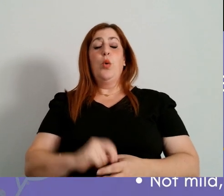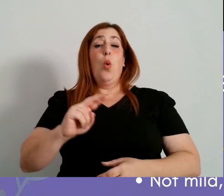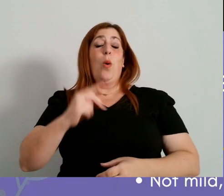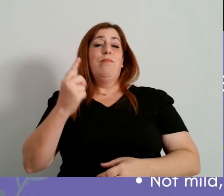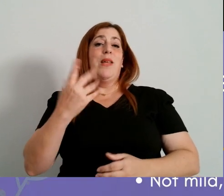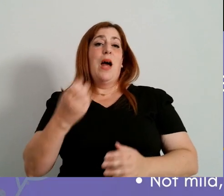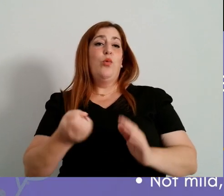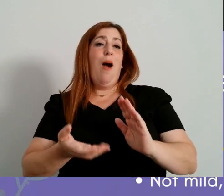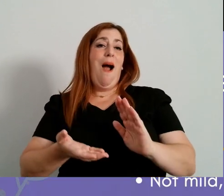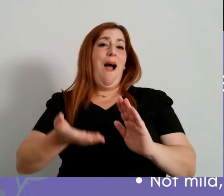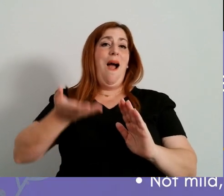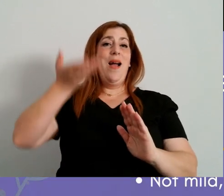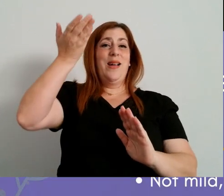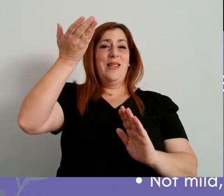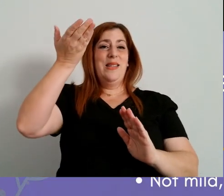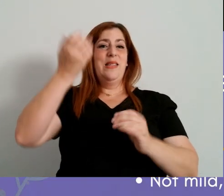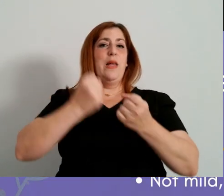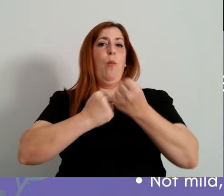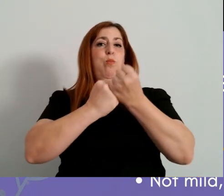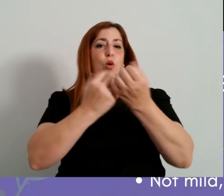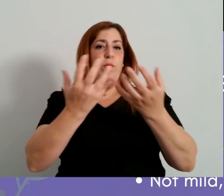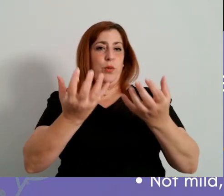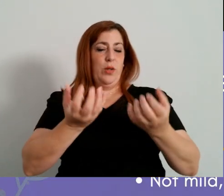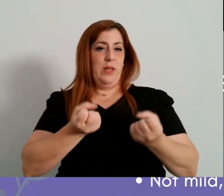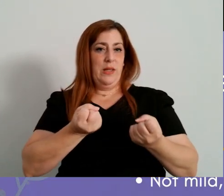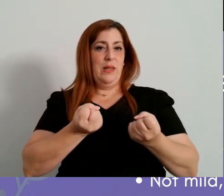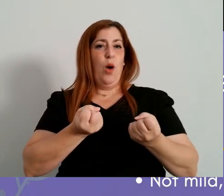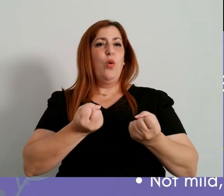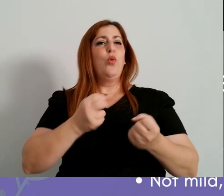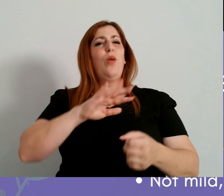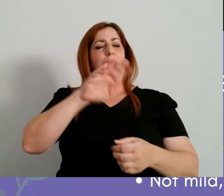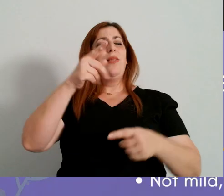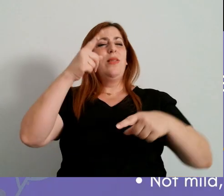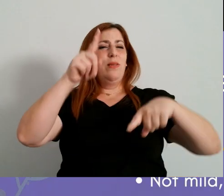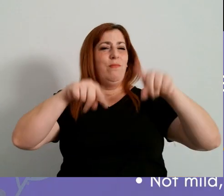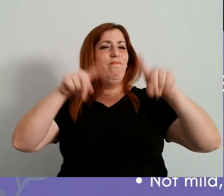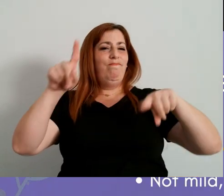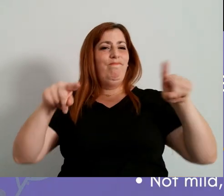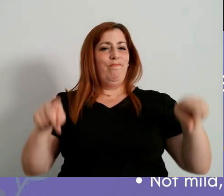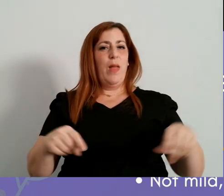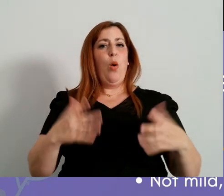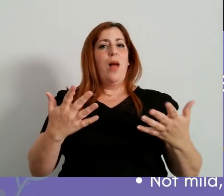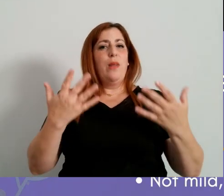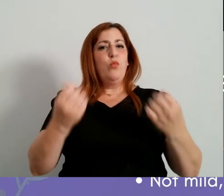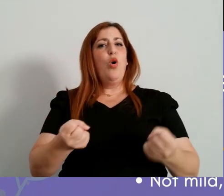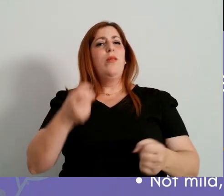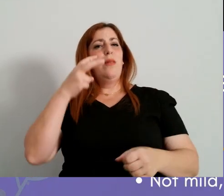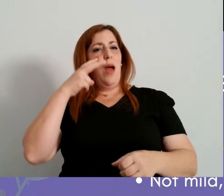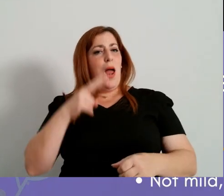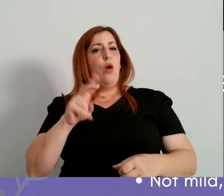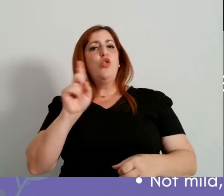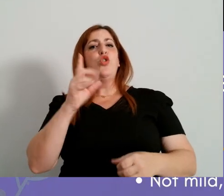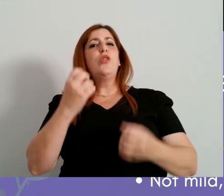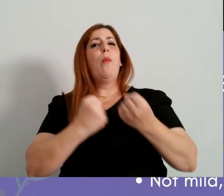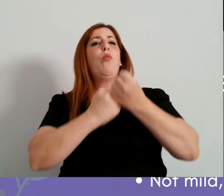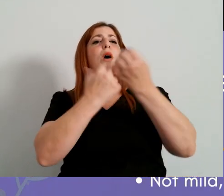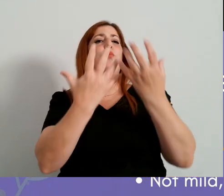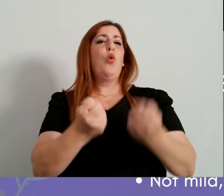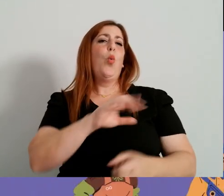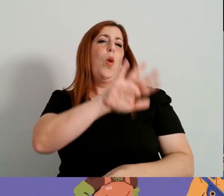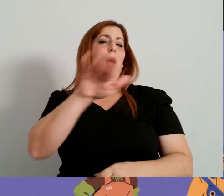needs individuals still do deserve agency, and they deserve to have their strengths recognized as well.